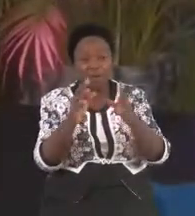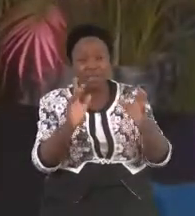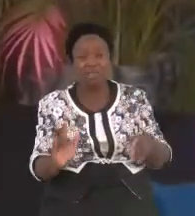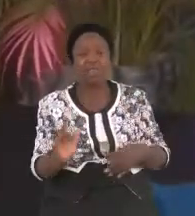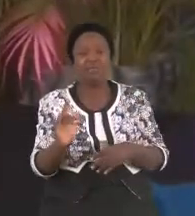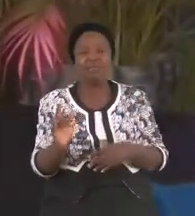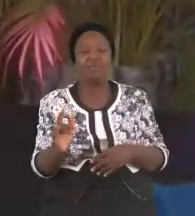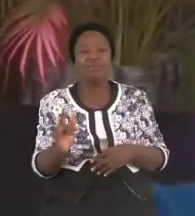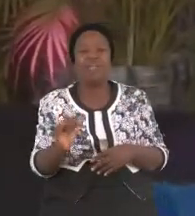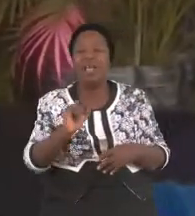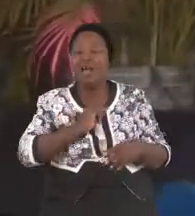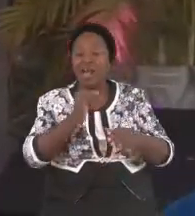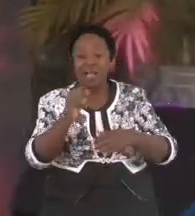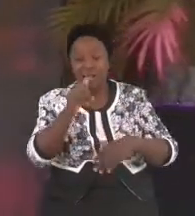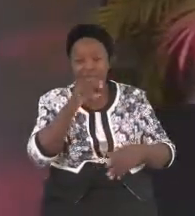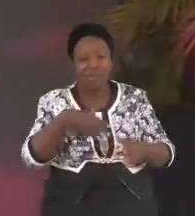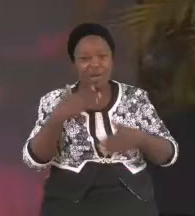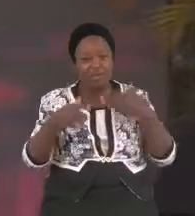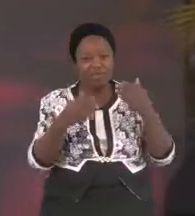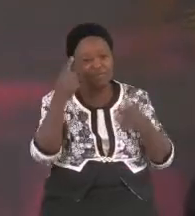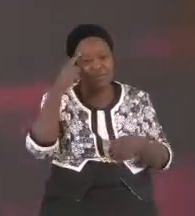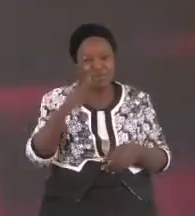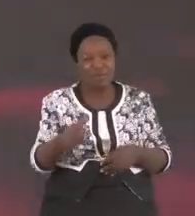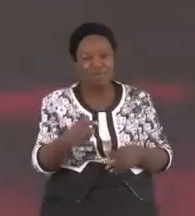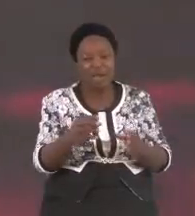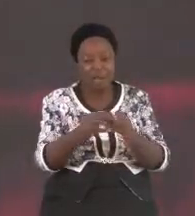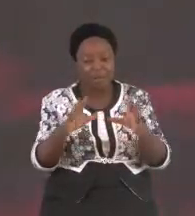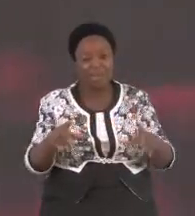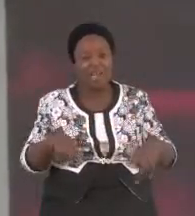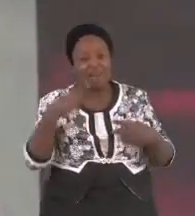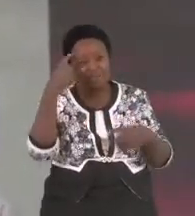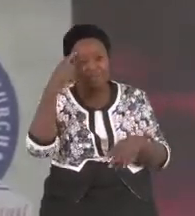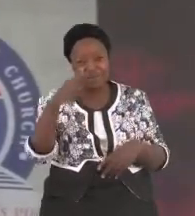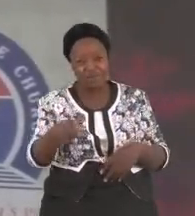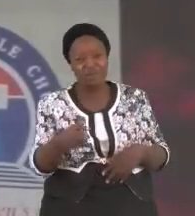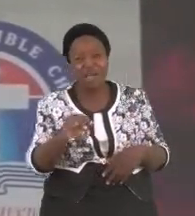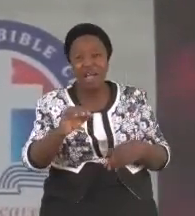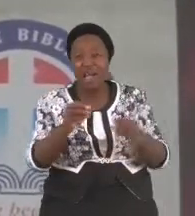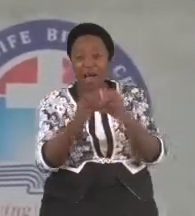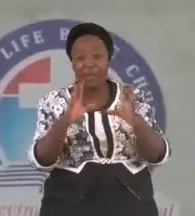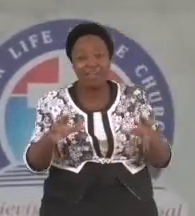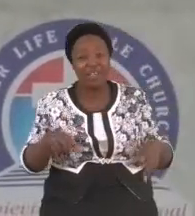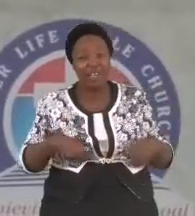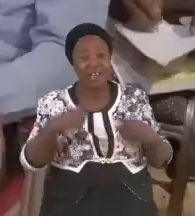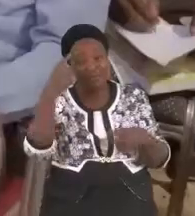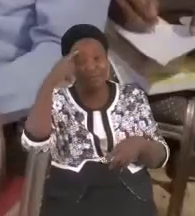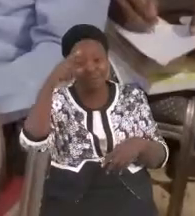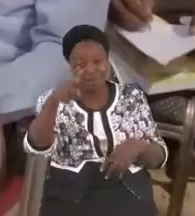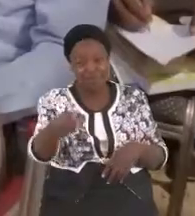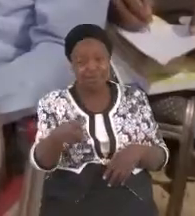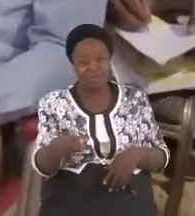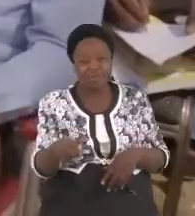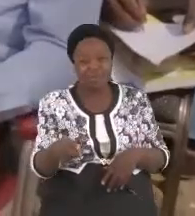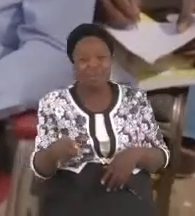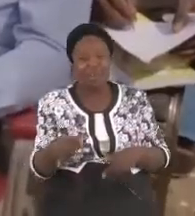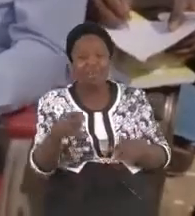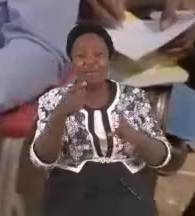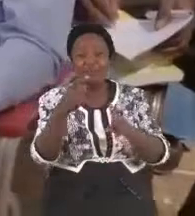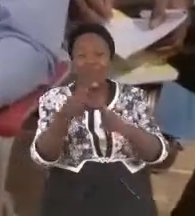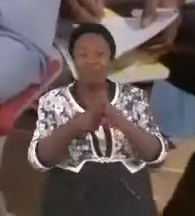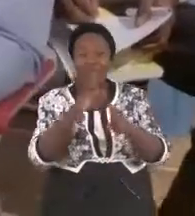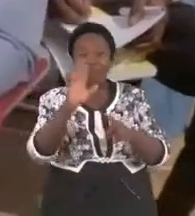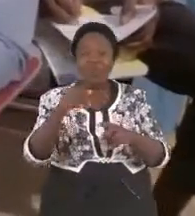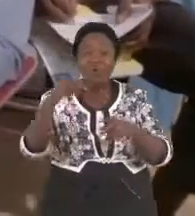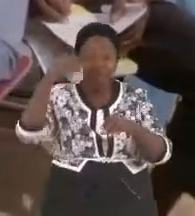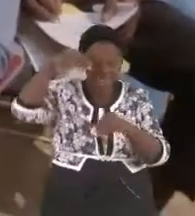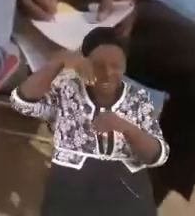I rejoice with you. Abundant life for you. Abundant life for you. From your inside,